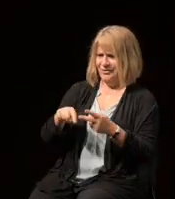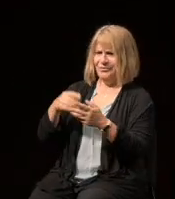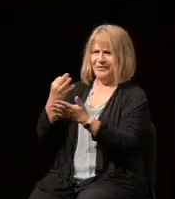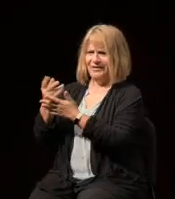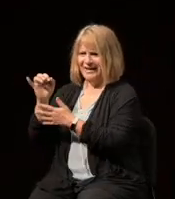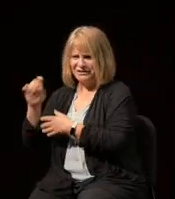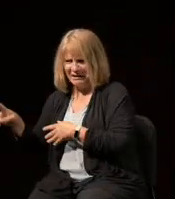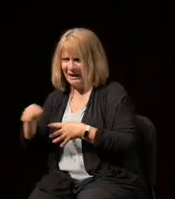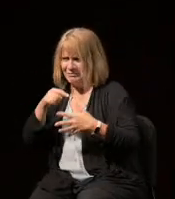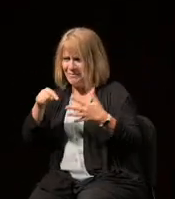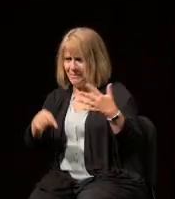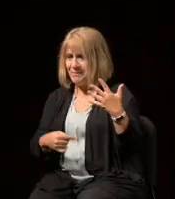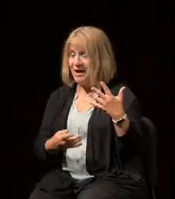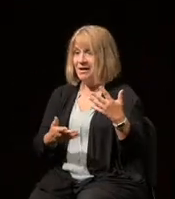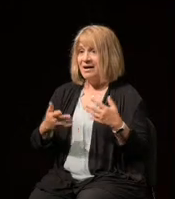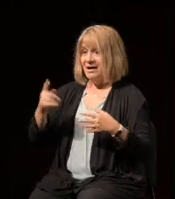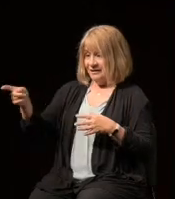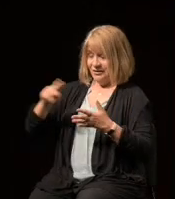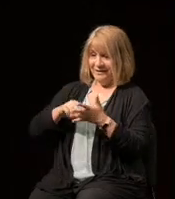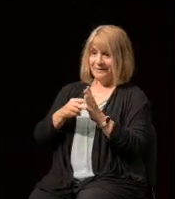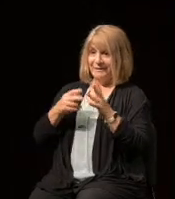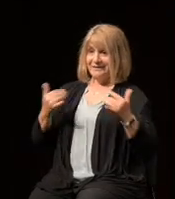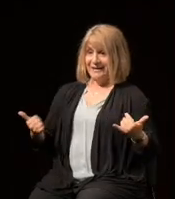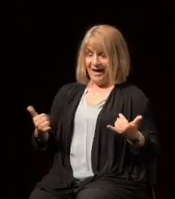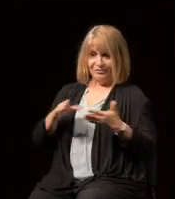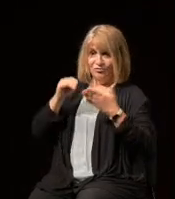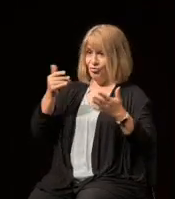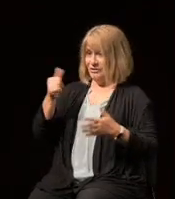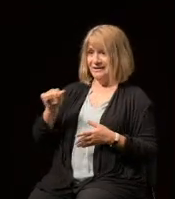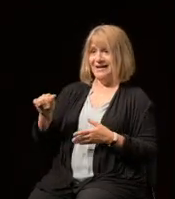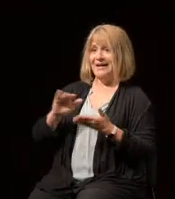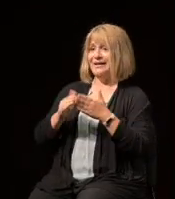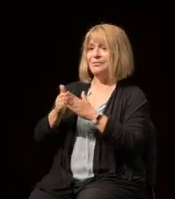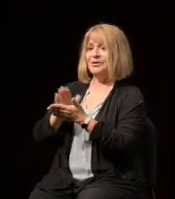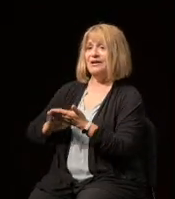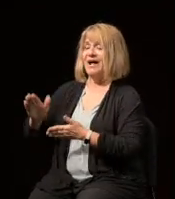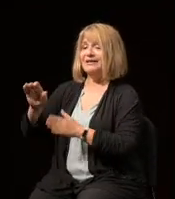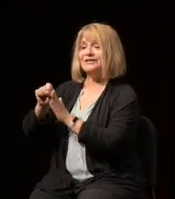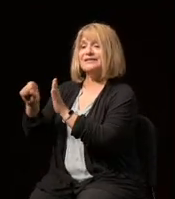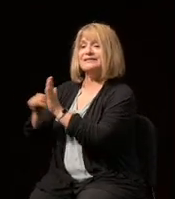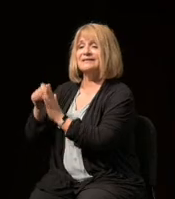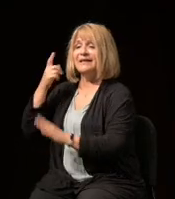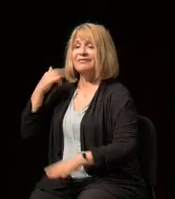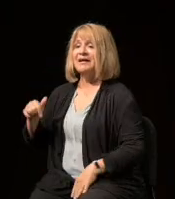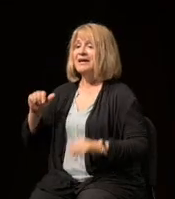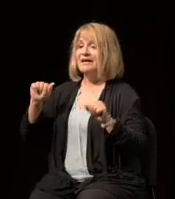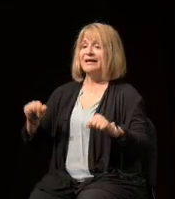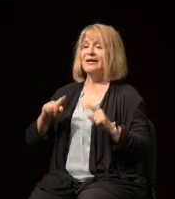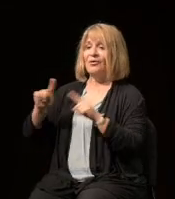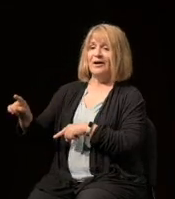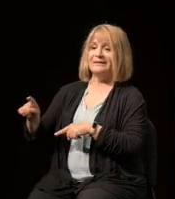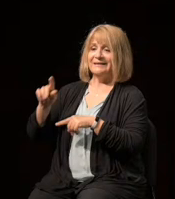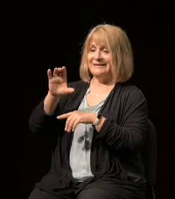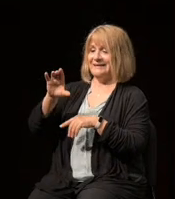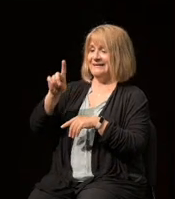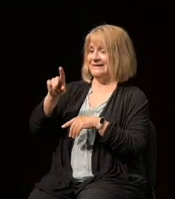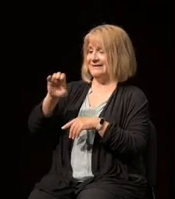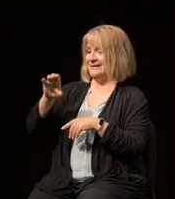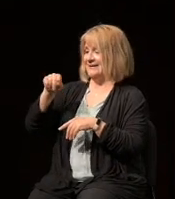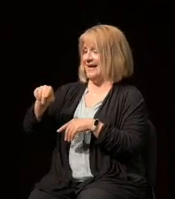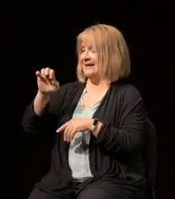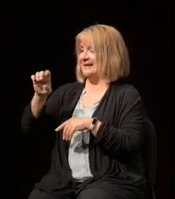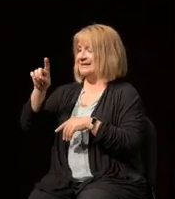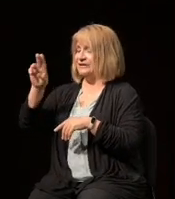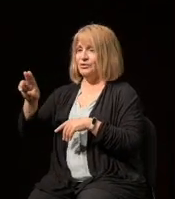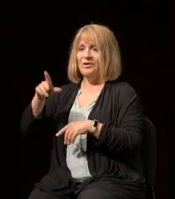And so what this means is that students at any community college in the state can go on to cvc.edu. They can find